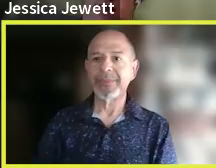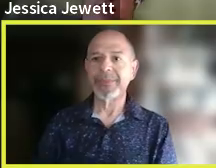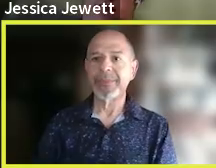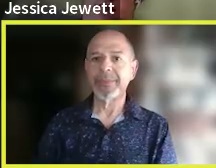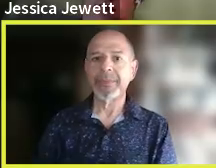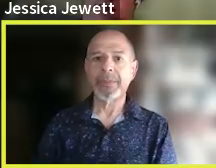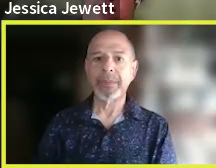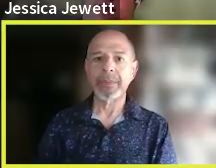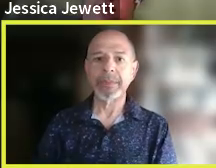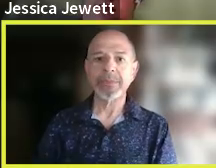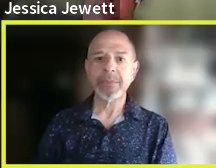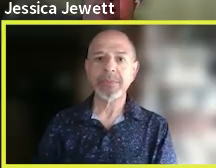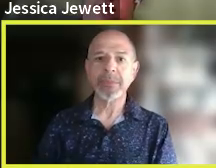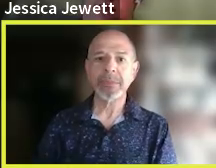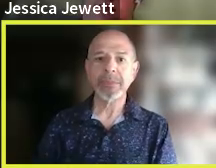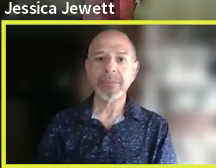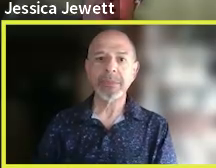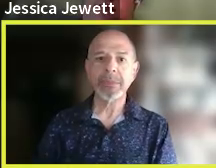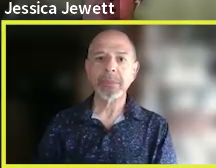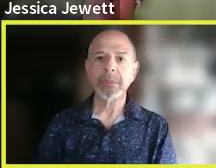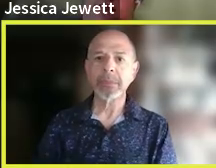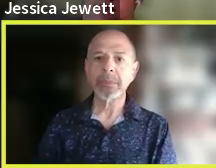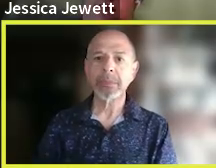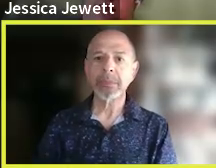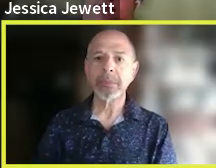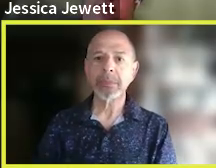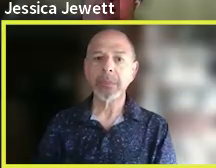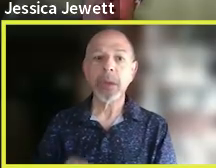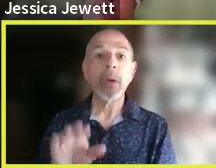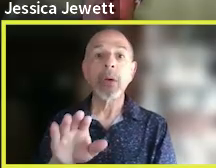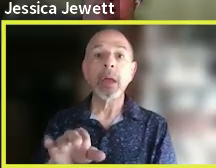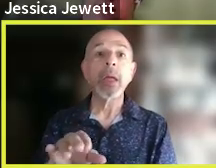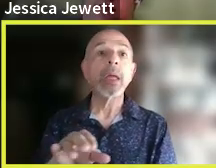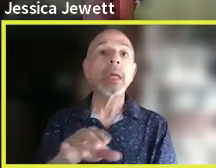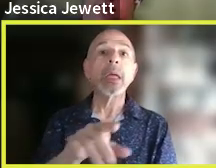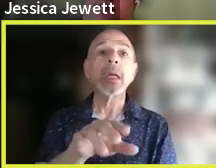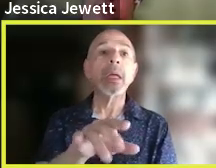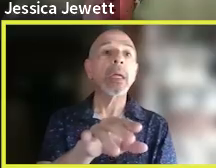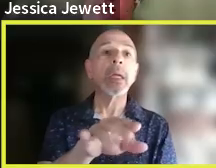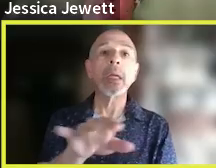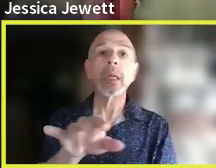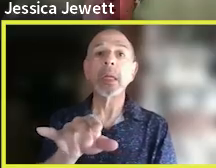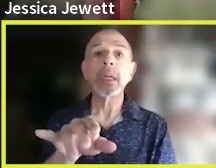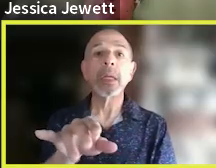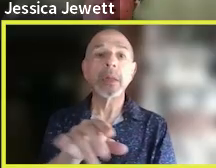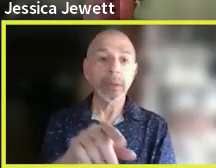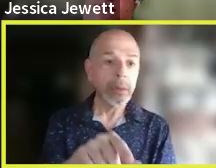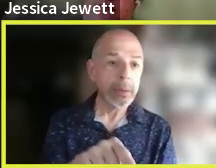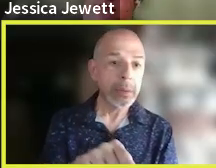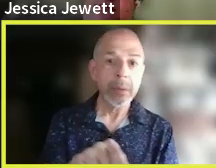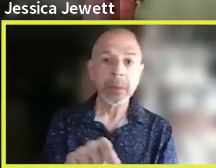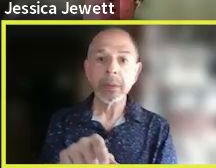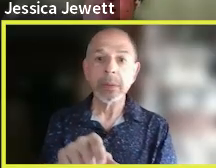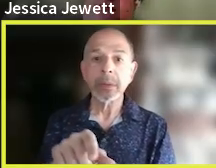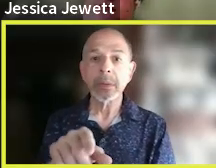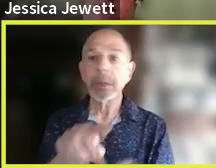All Allison, right. Allison looked like she was going to say something. I'm just watching faces. No, Allison? No? Allison Rigo, you look like I got something to say. No?